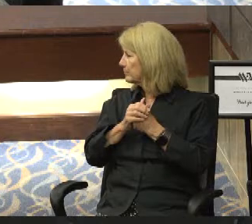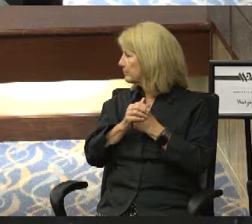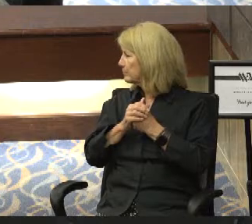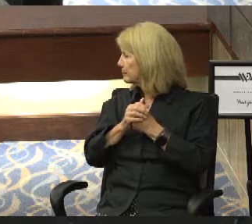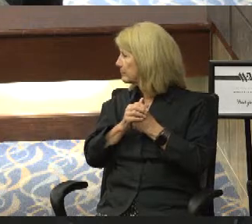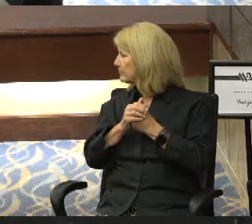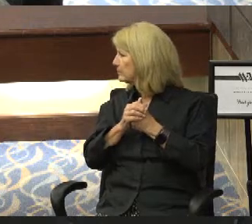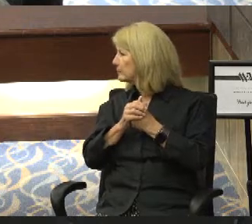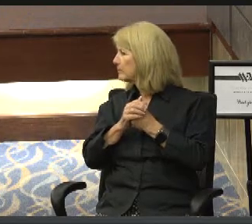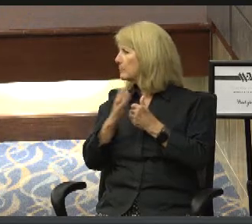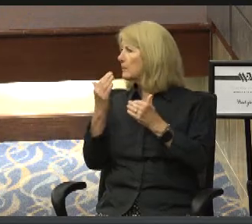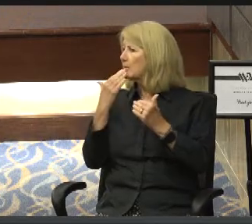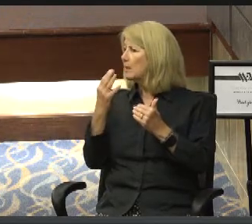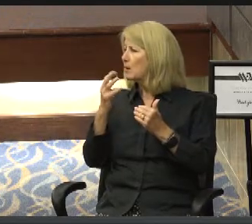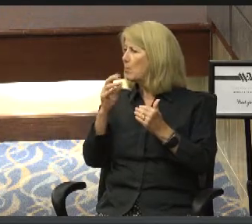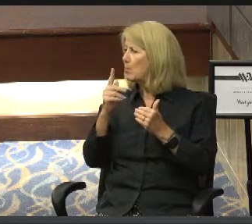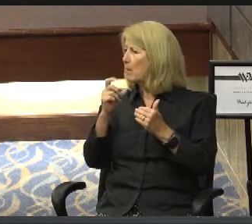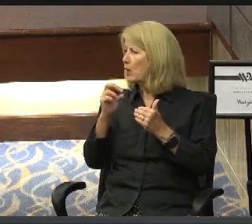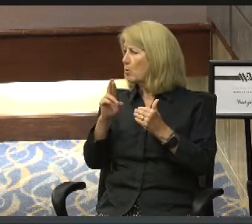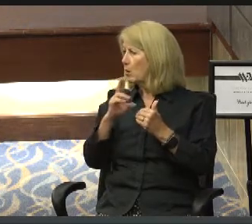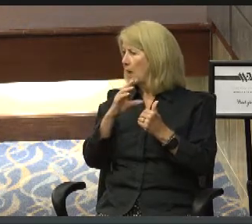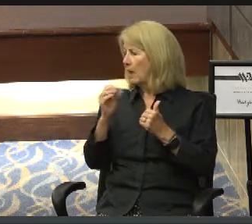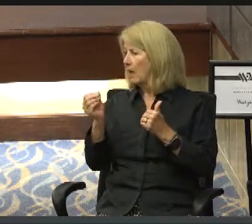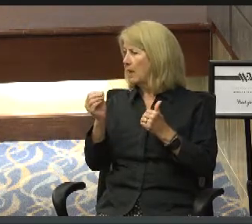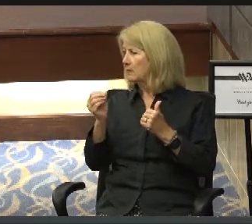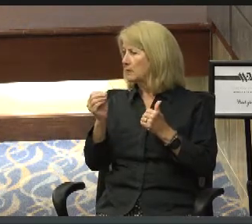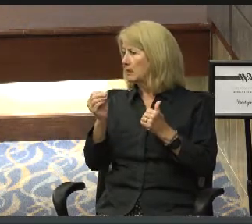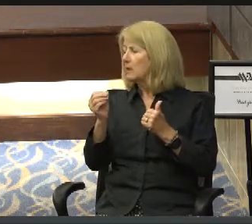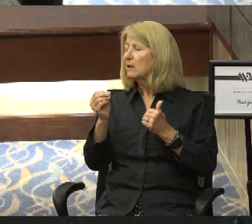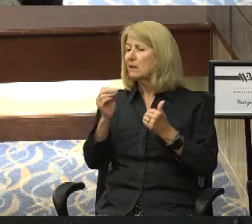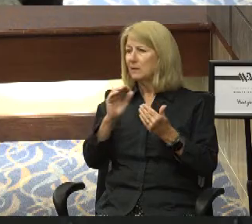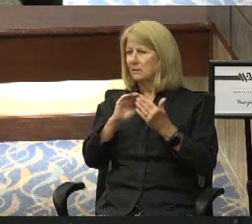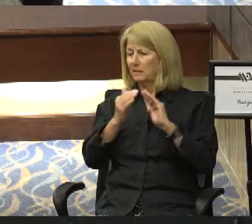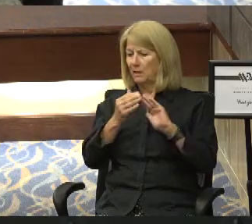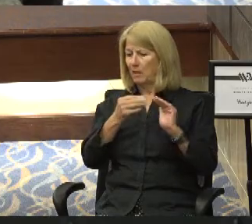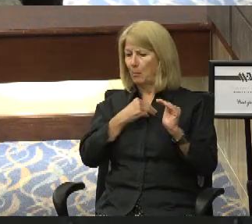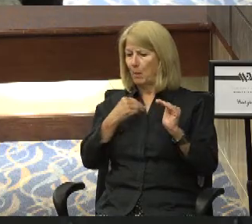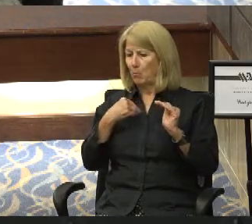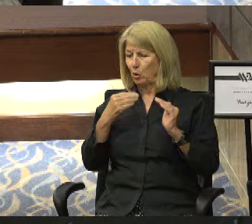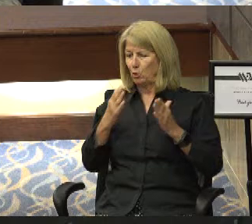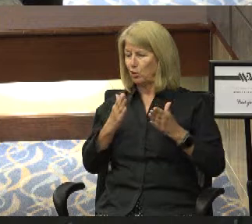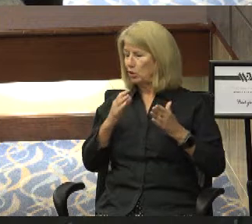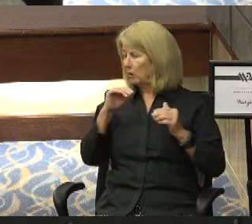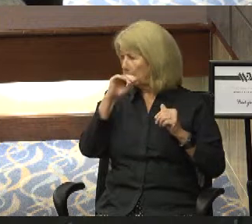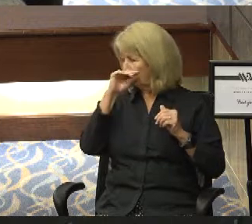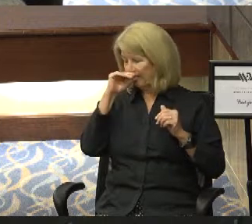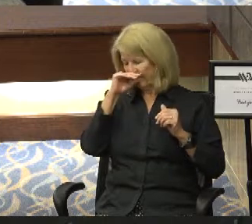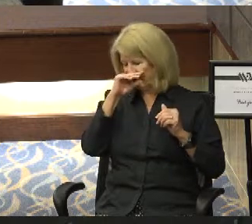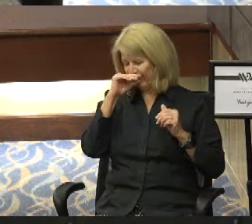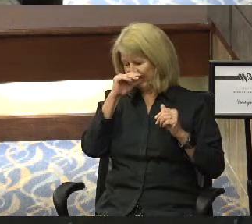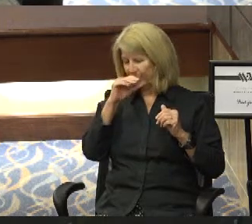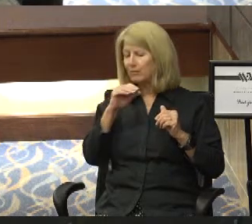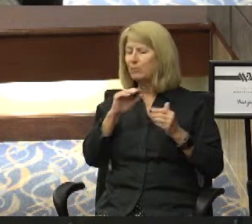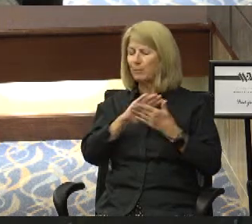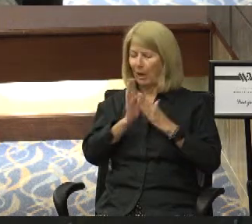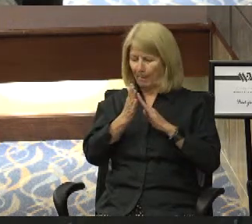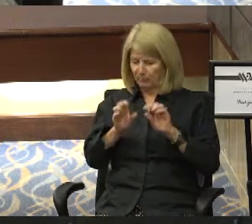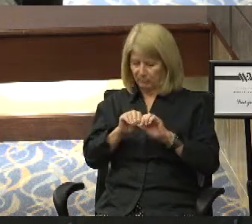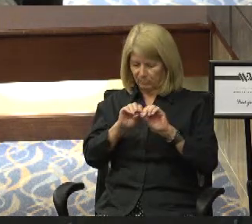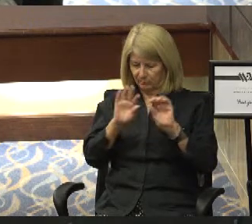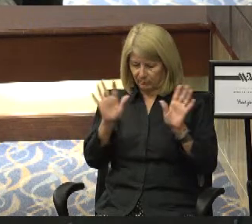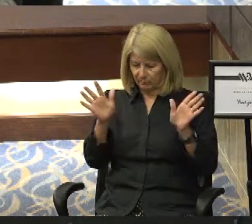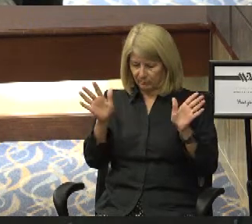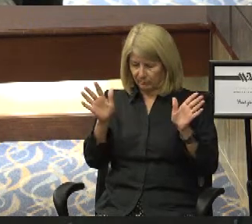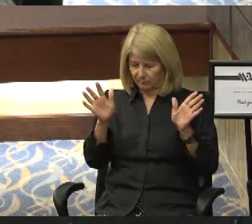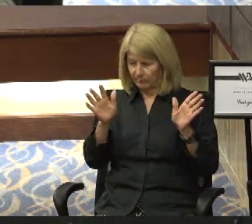There she goes. Thank you, Mayor and City Manager Ford. To be clear, and my